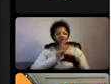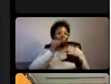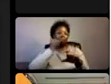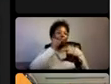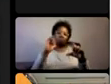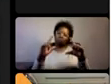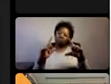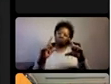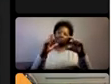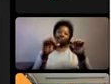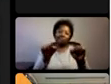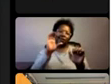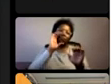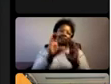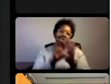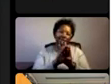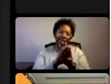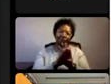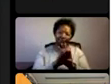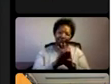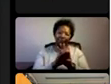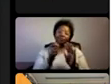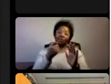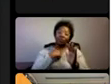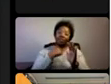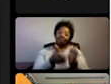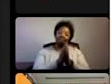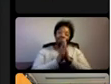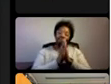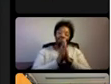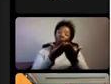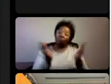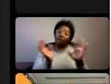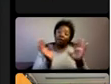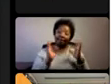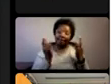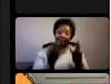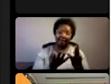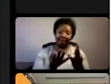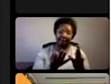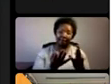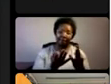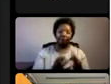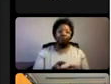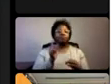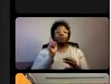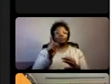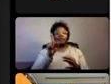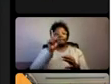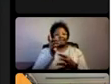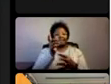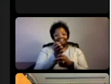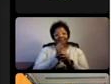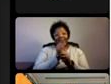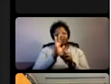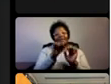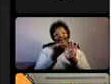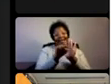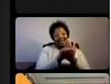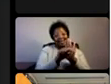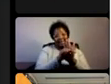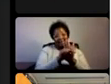of. So we're asking again when families receive the negative indication from their test